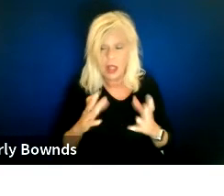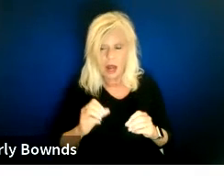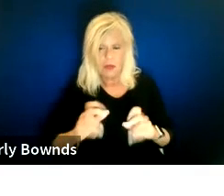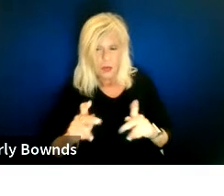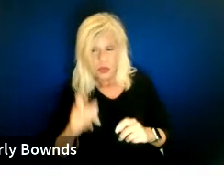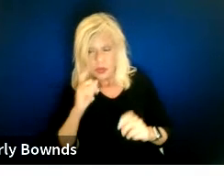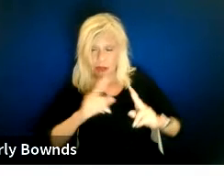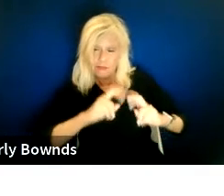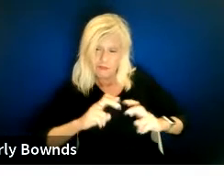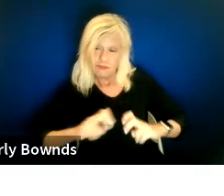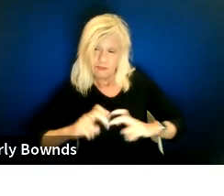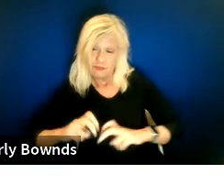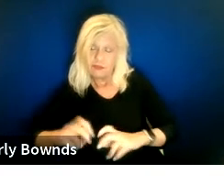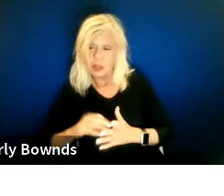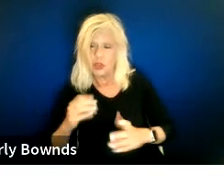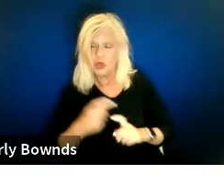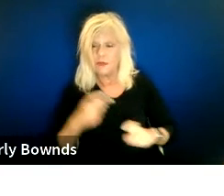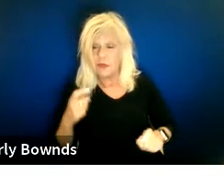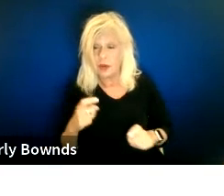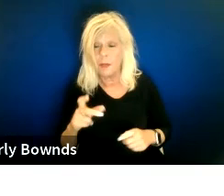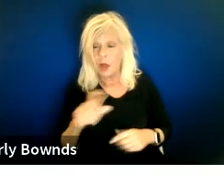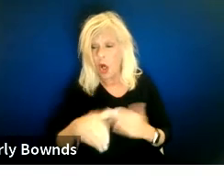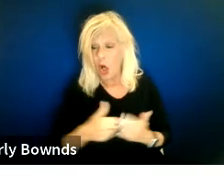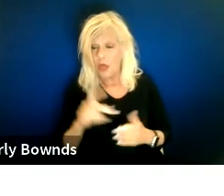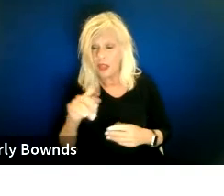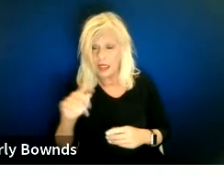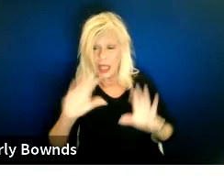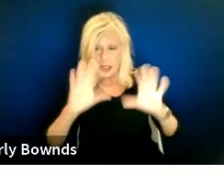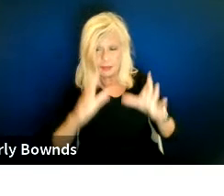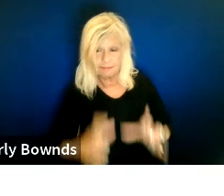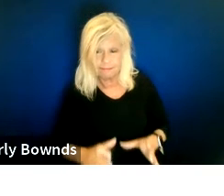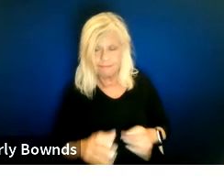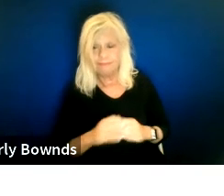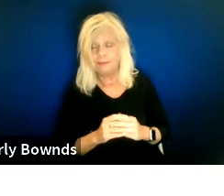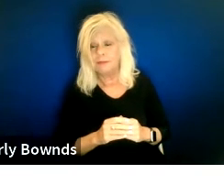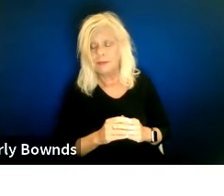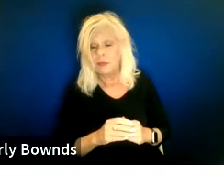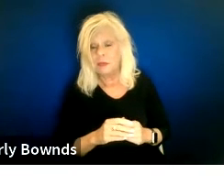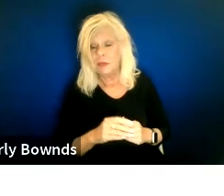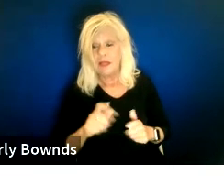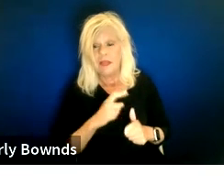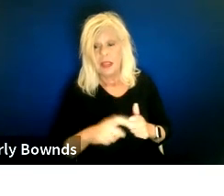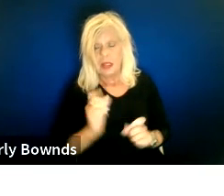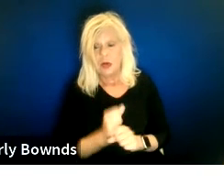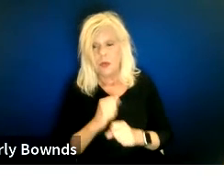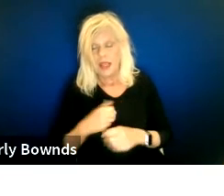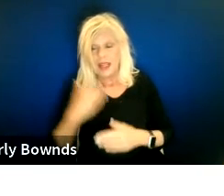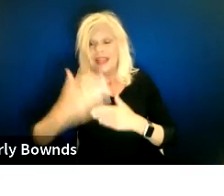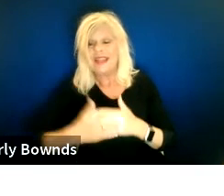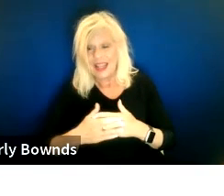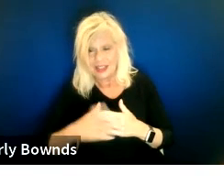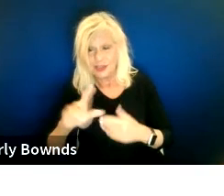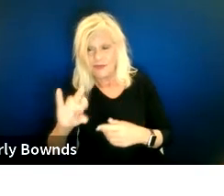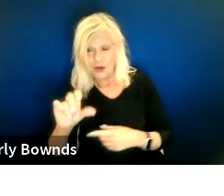to learn from these data sources and build the next version, or if I may say, the version